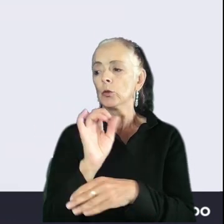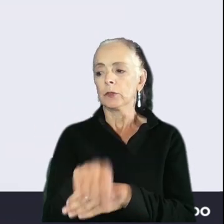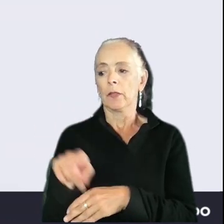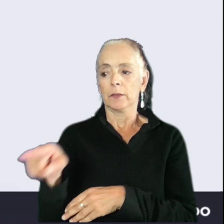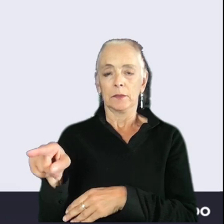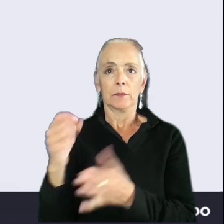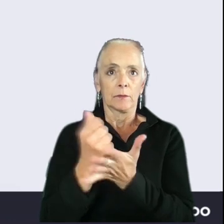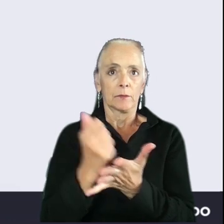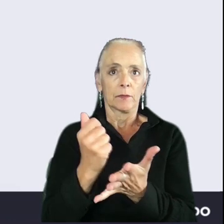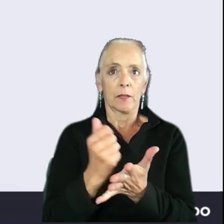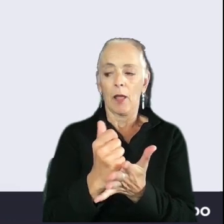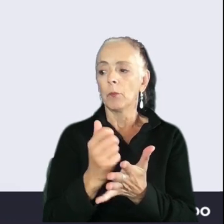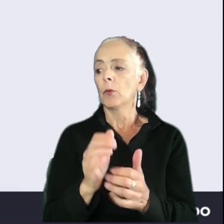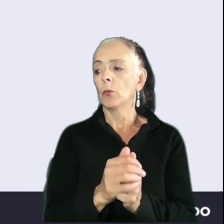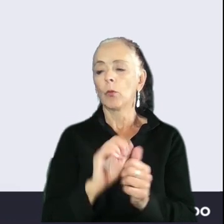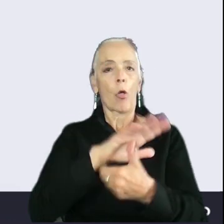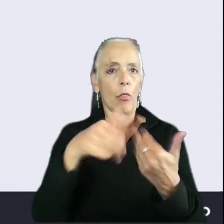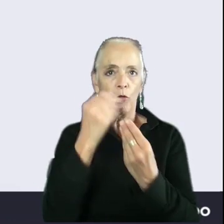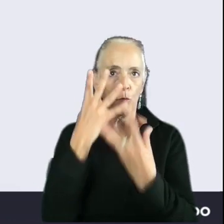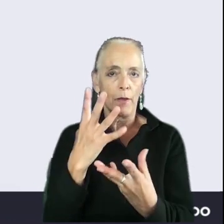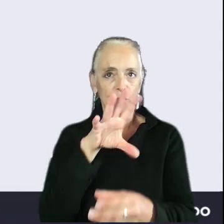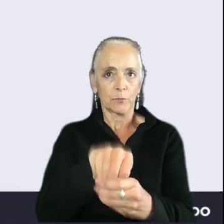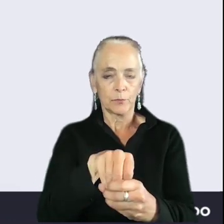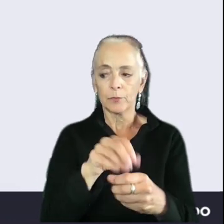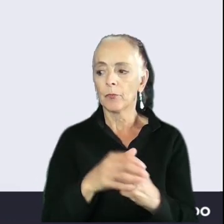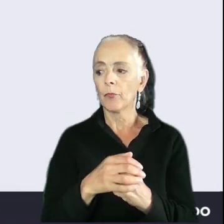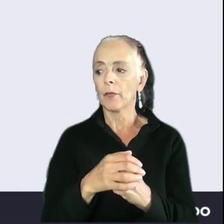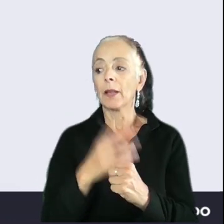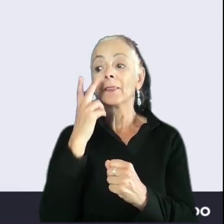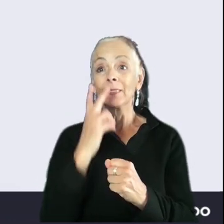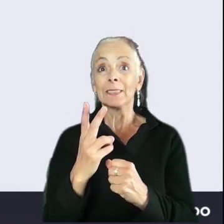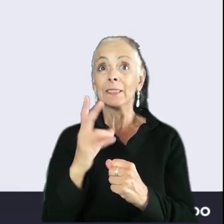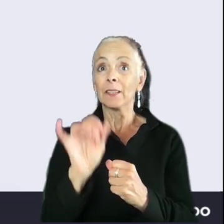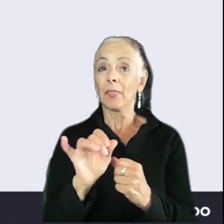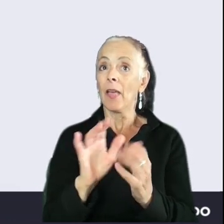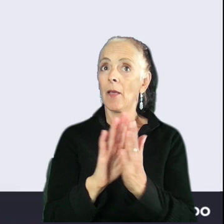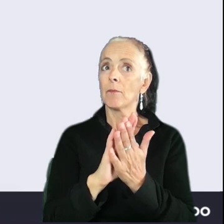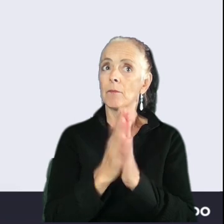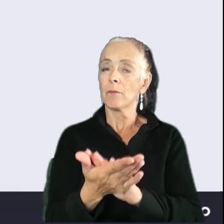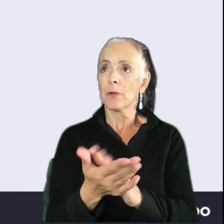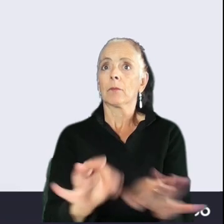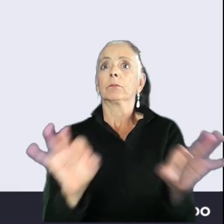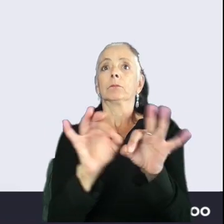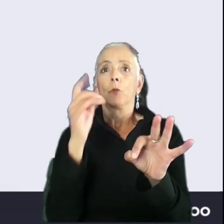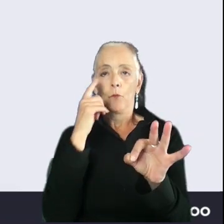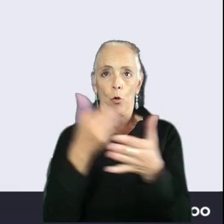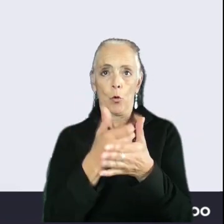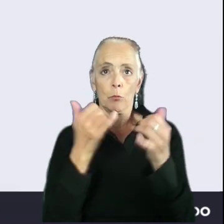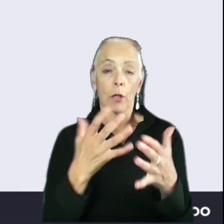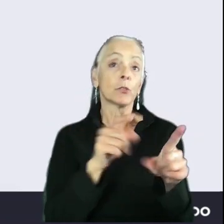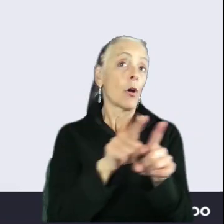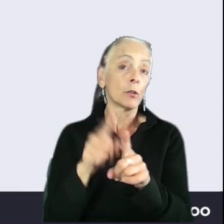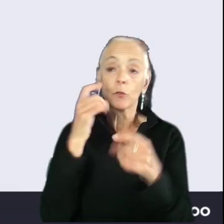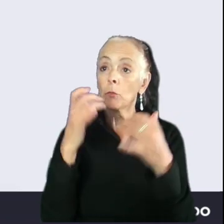get all the information that they need. And I have been able to observe that this pop-up really became a pillar in the game for new players, but also for players